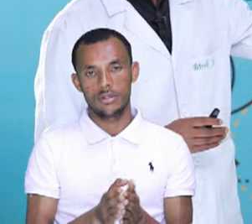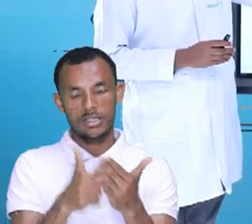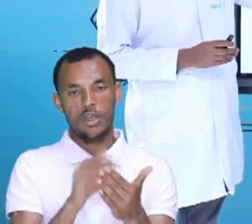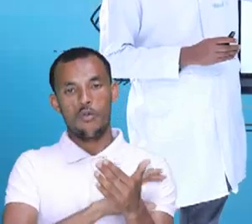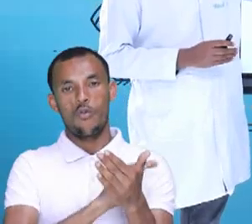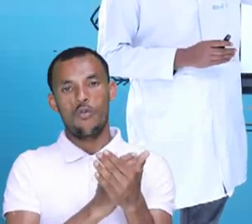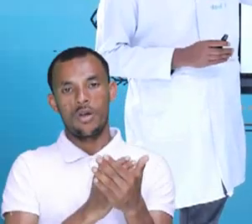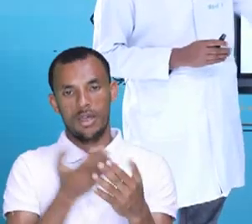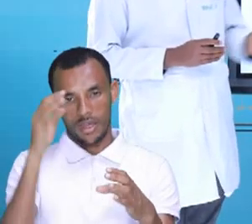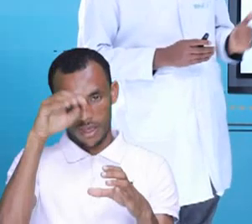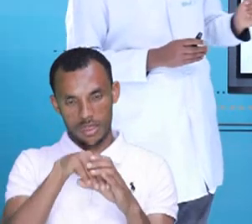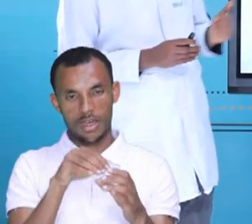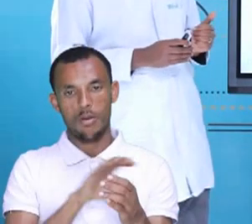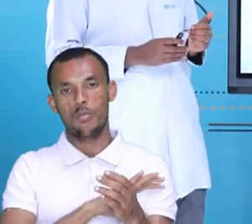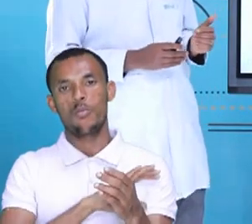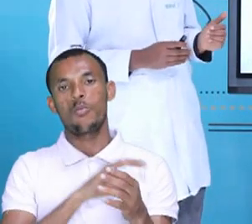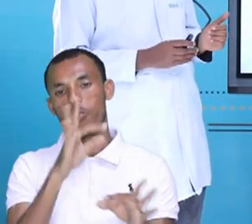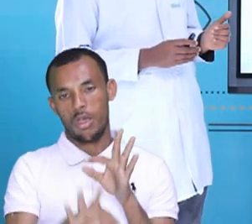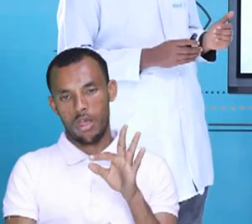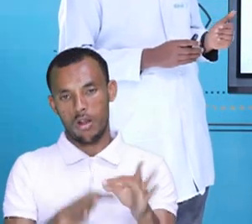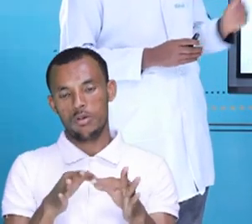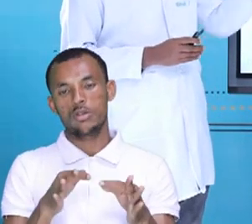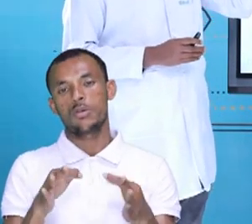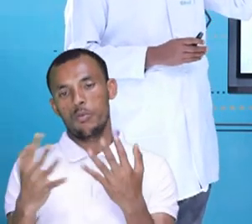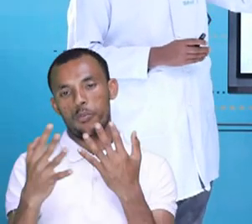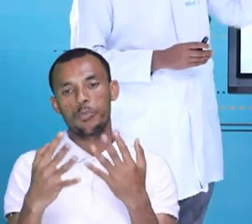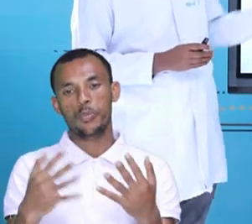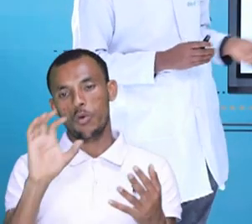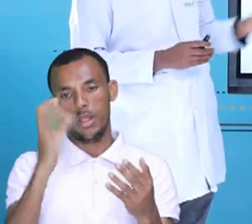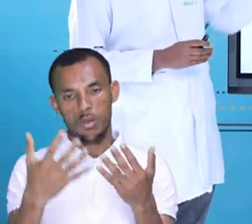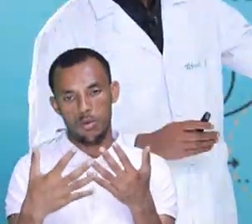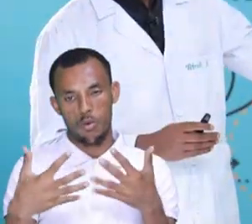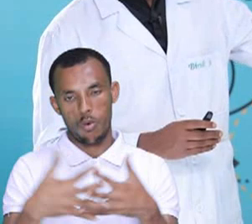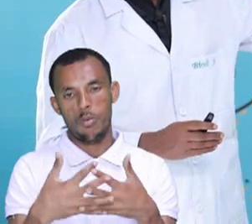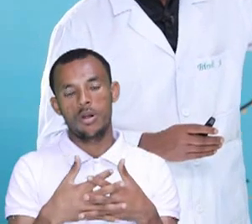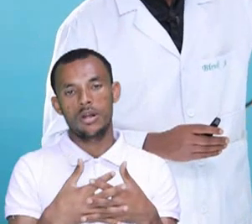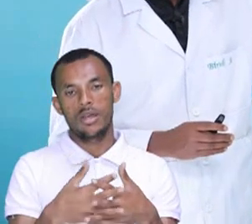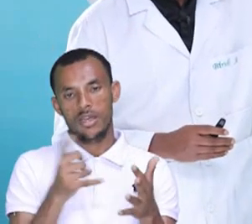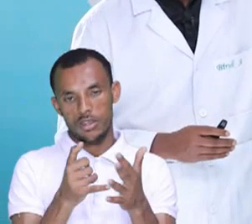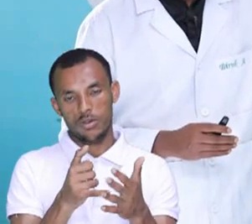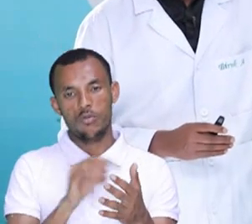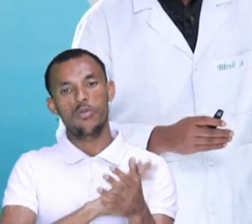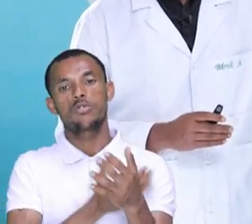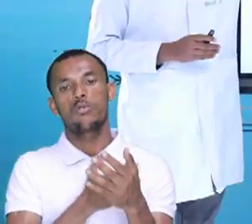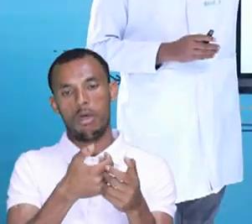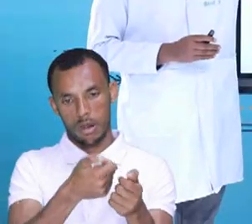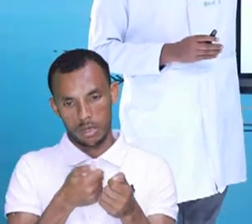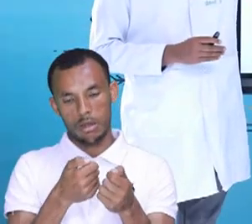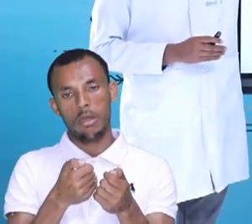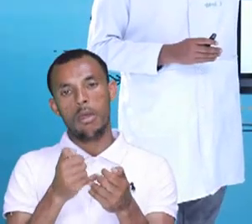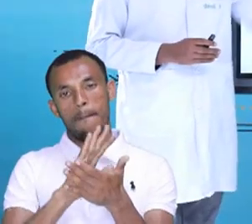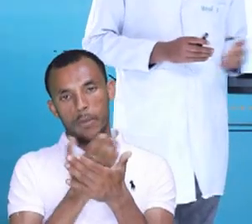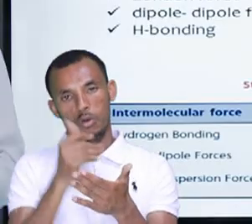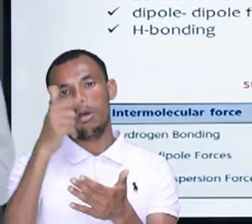Therefore, intermolecular forces in covalent compounds. Intermolecular forces, force of attraction between atoms